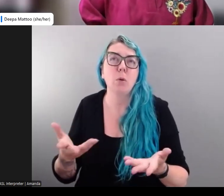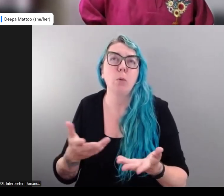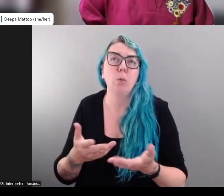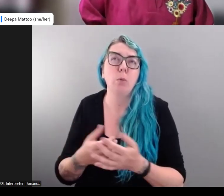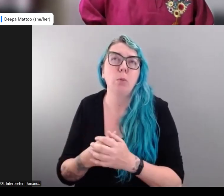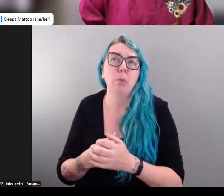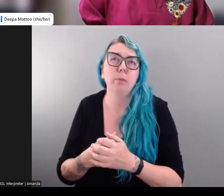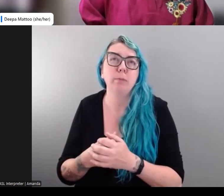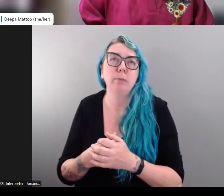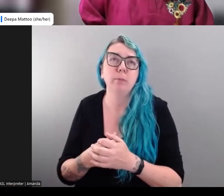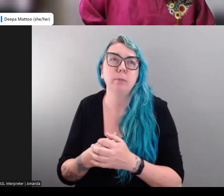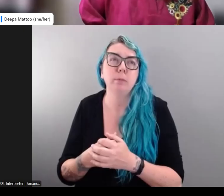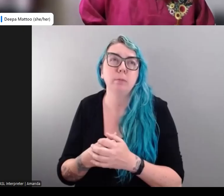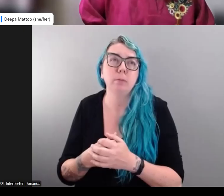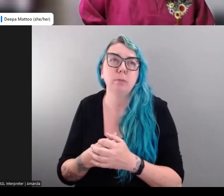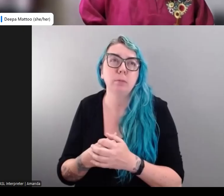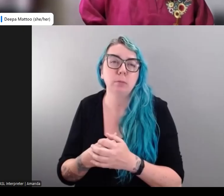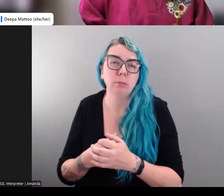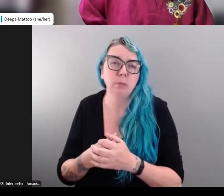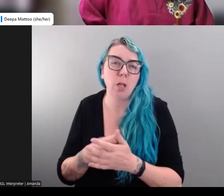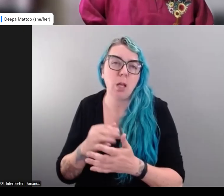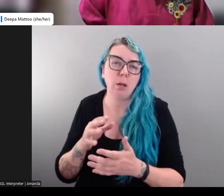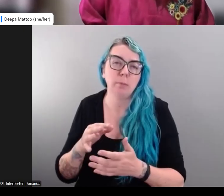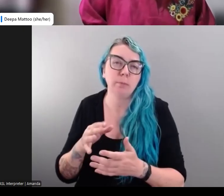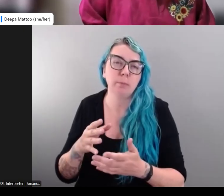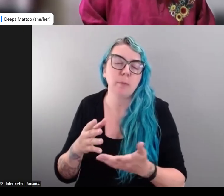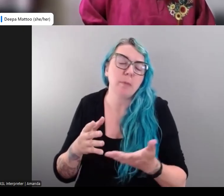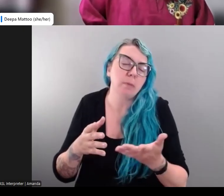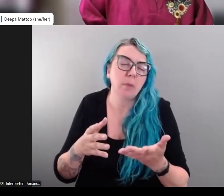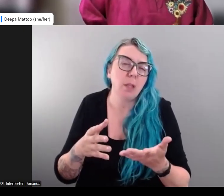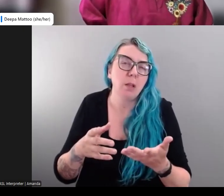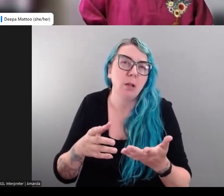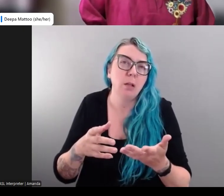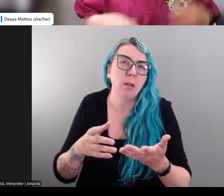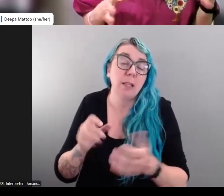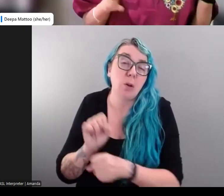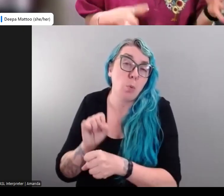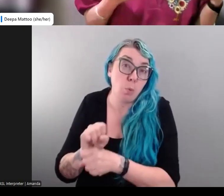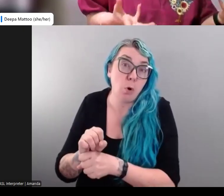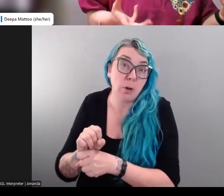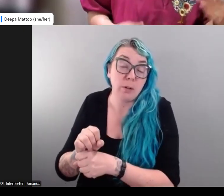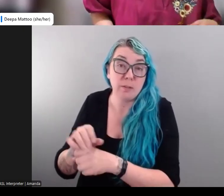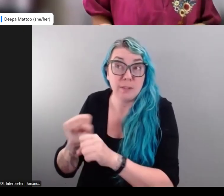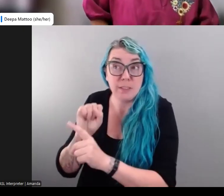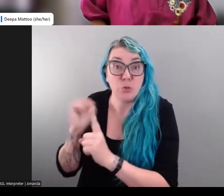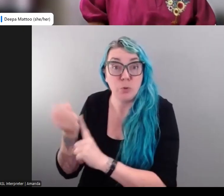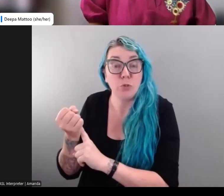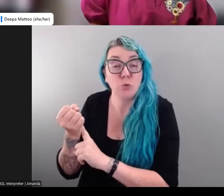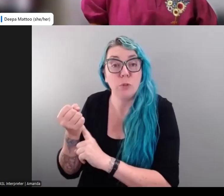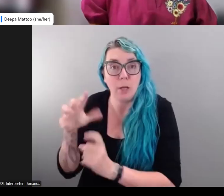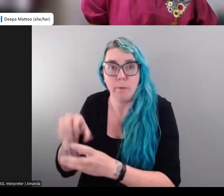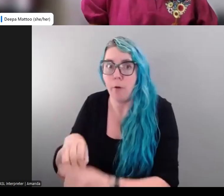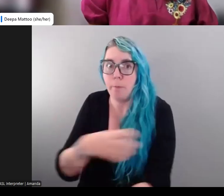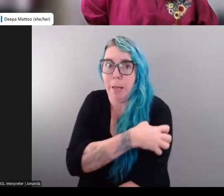are exerting power and control in a workplace harassment situation, because the clinic does have a